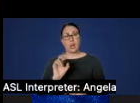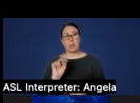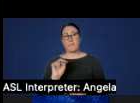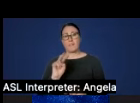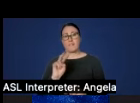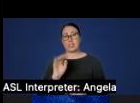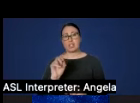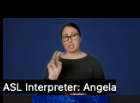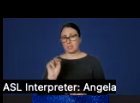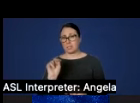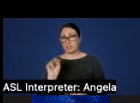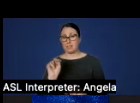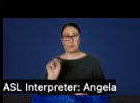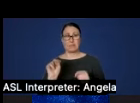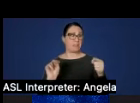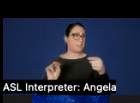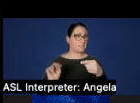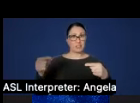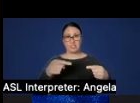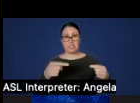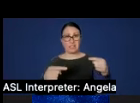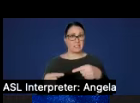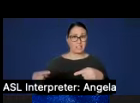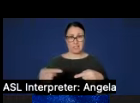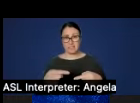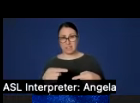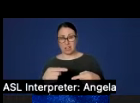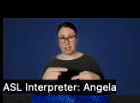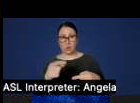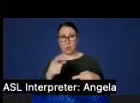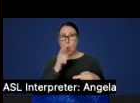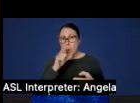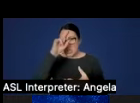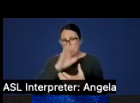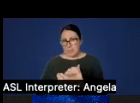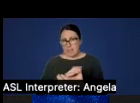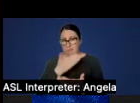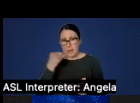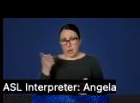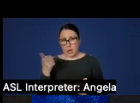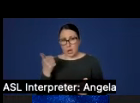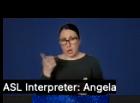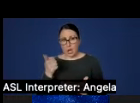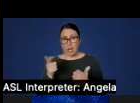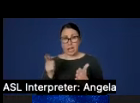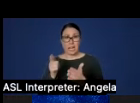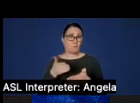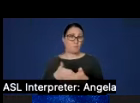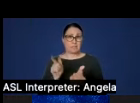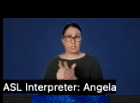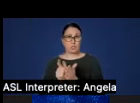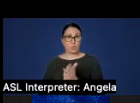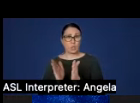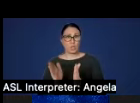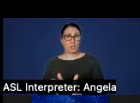she said. Who's more credible? Can prosecutors prove their case? And do I want to go